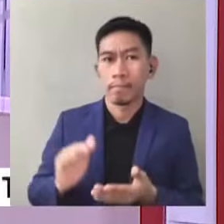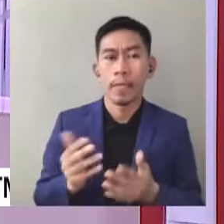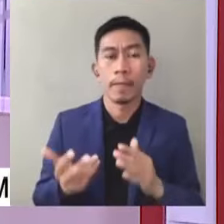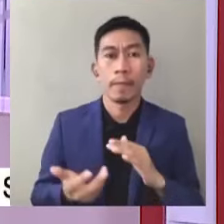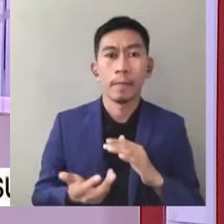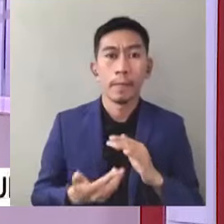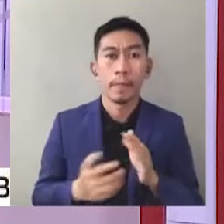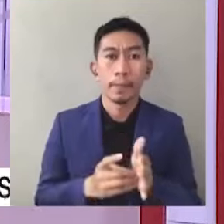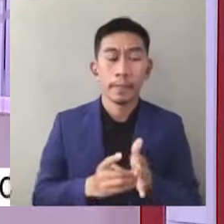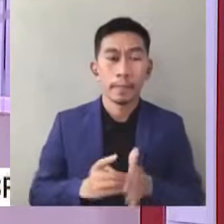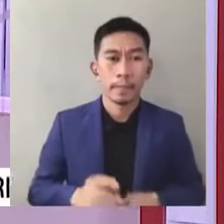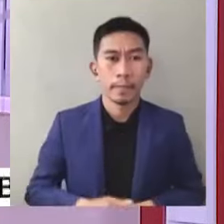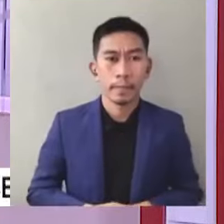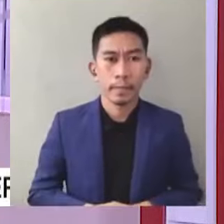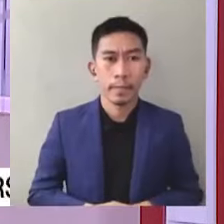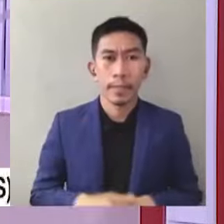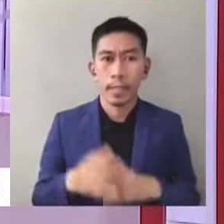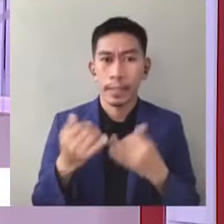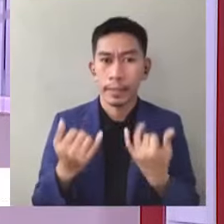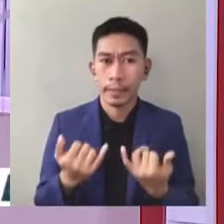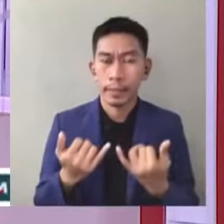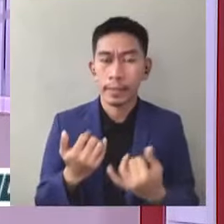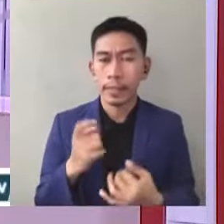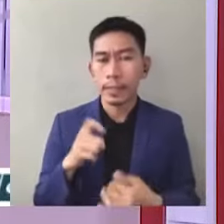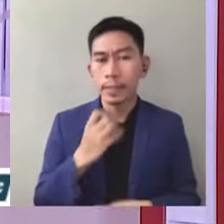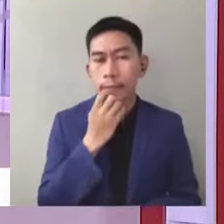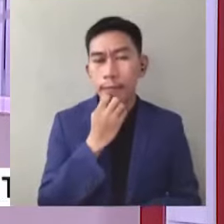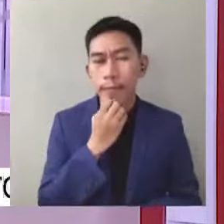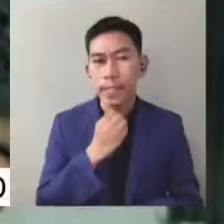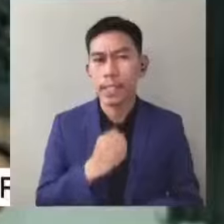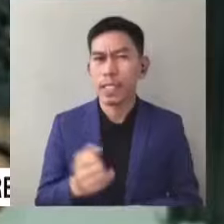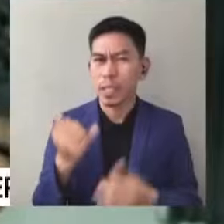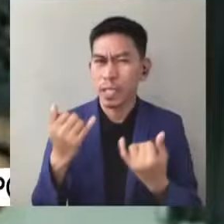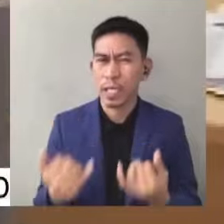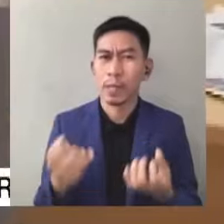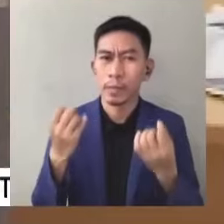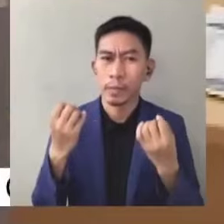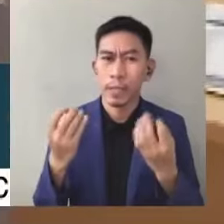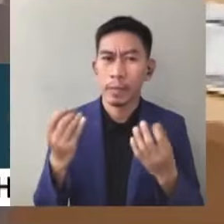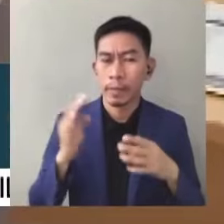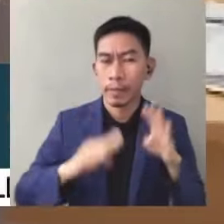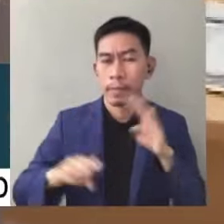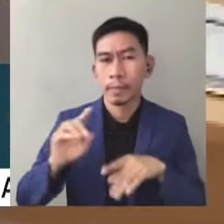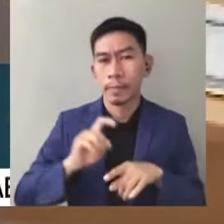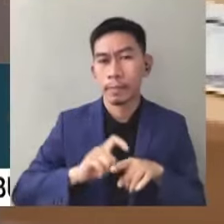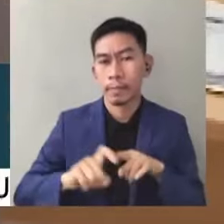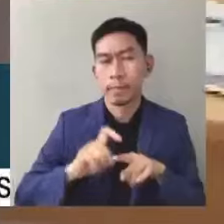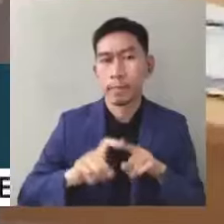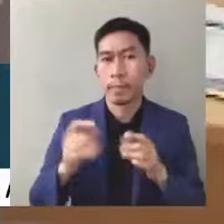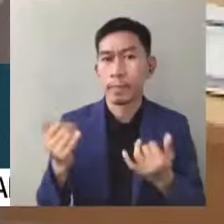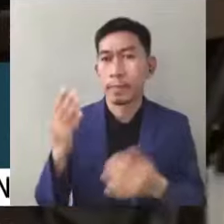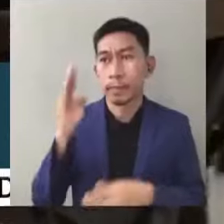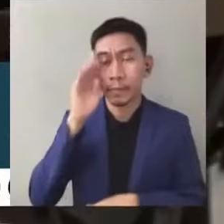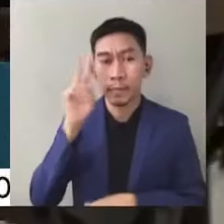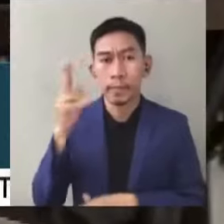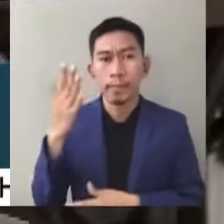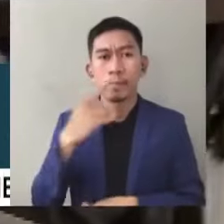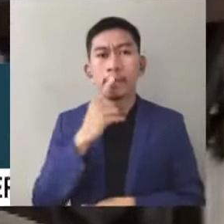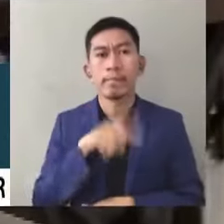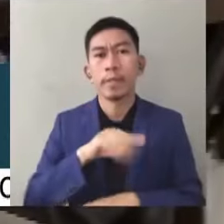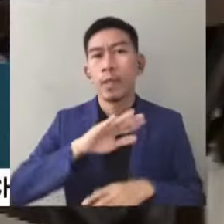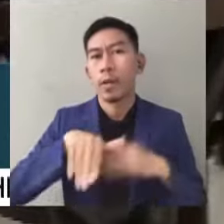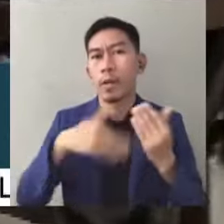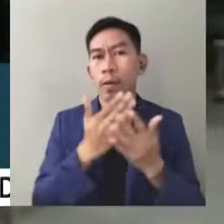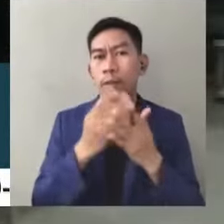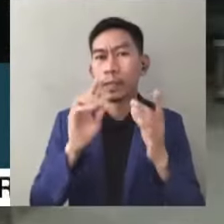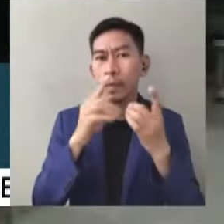to conserve energy amid the fragile power supply in the country. President Marcos had earlier ordered all government agencies to lower their